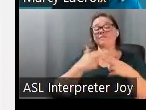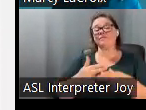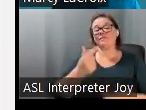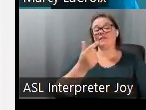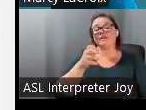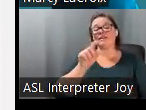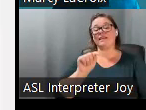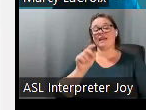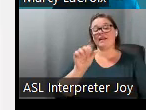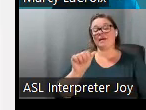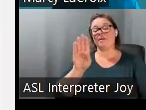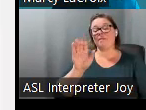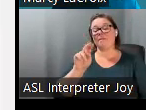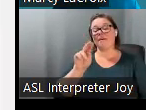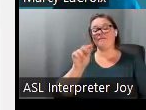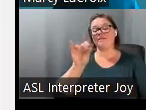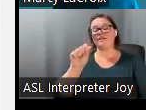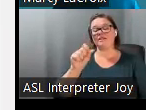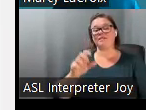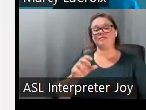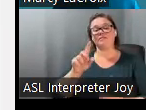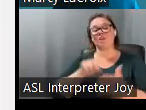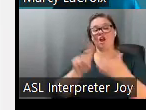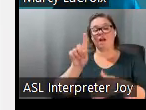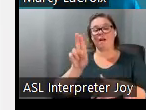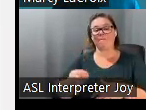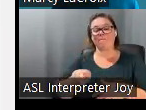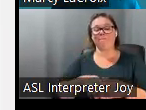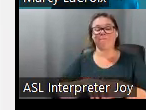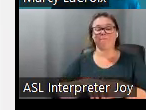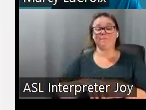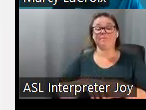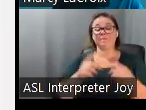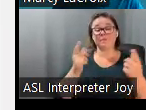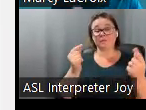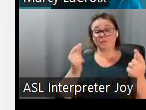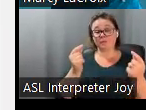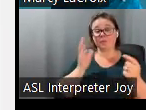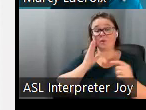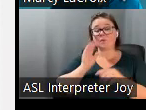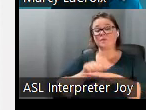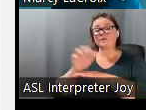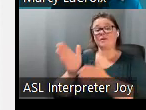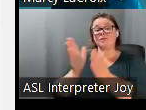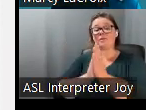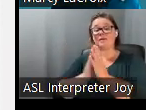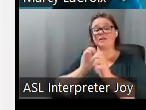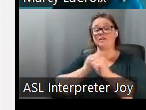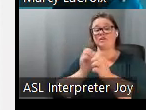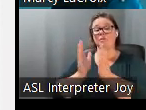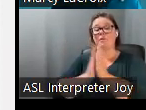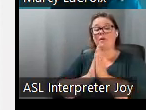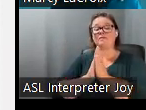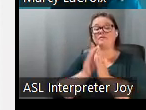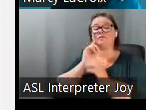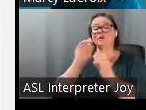Lookup. And what this does is send a request, a secure request to the Department